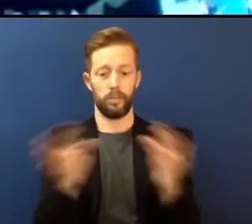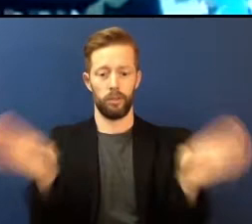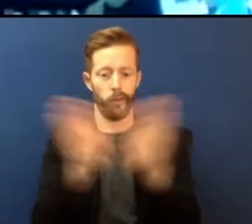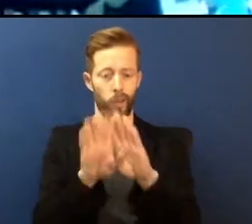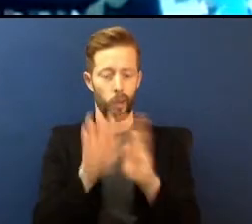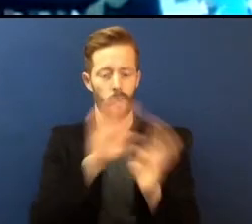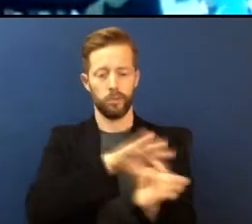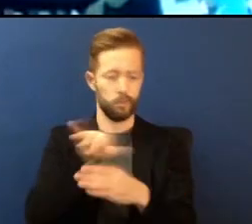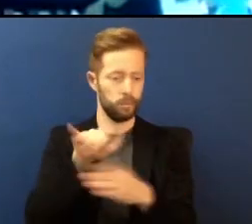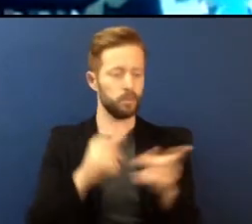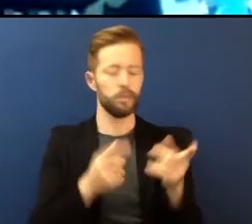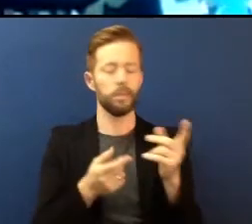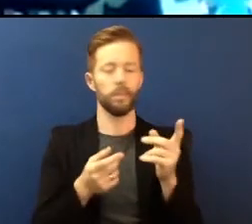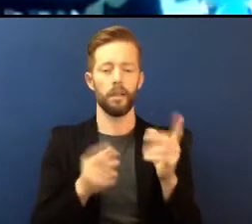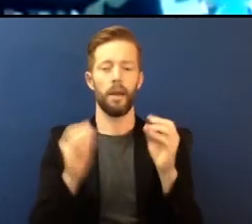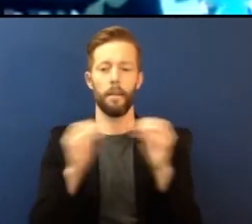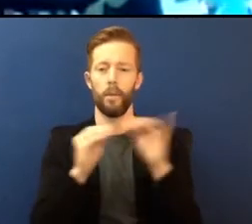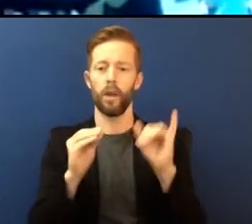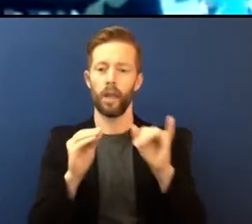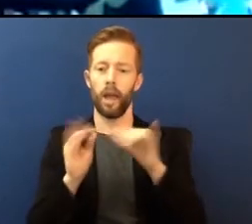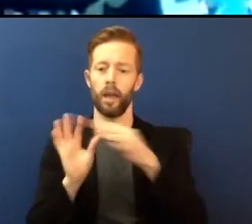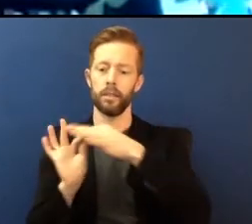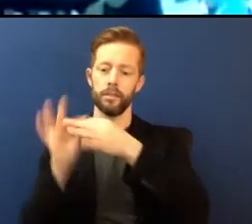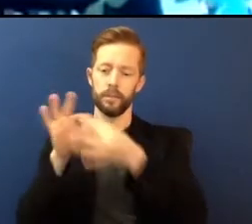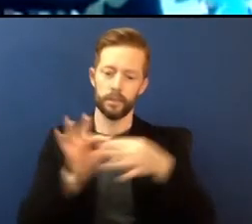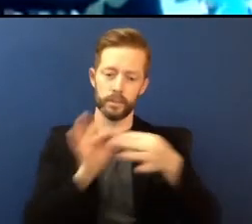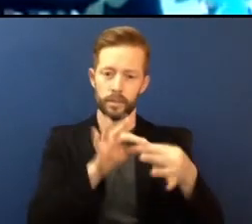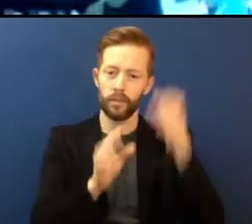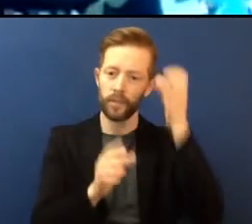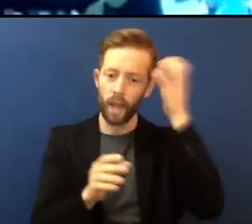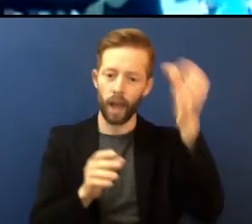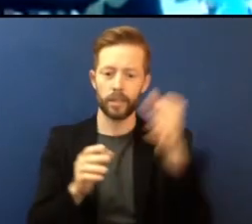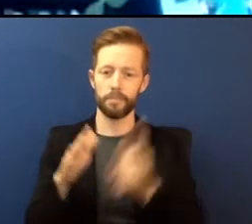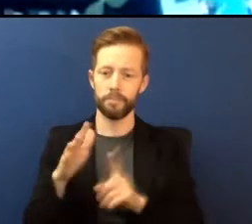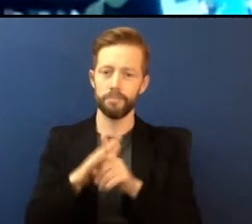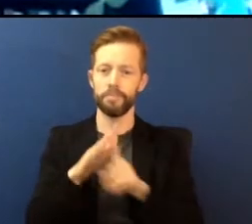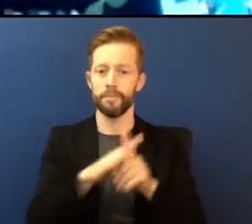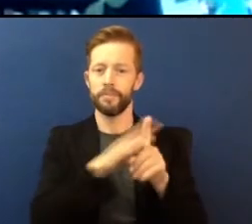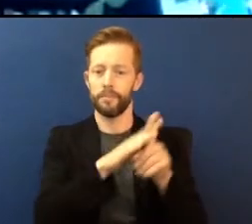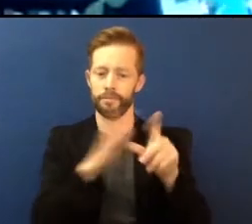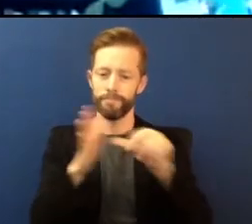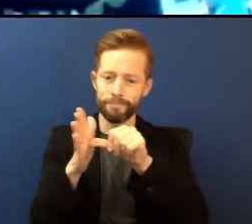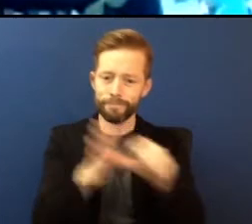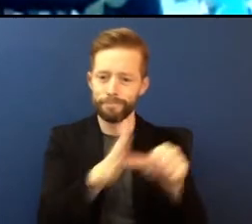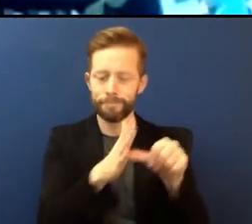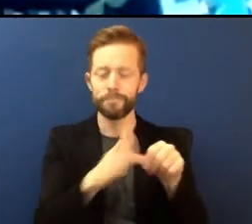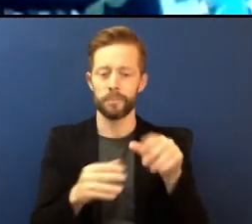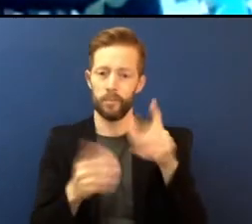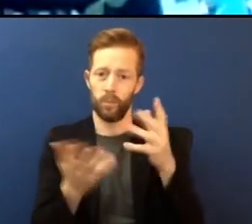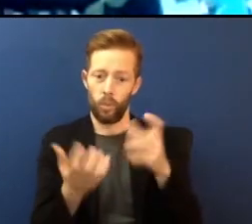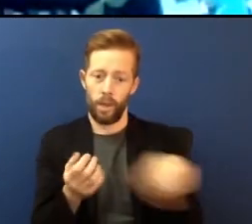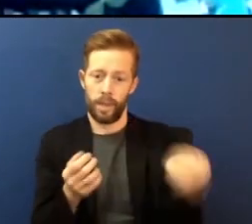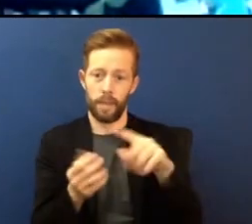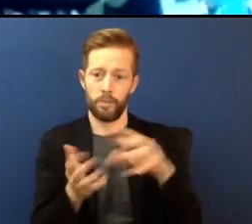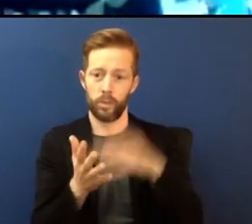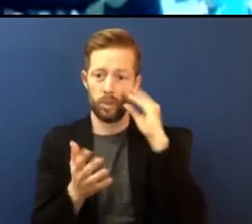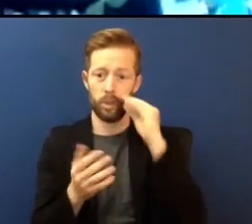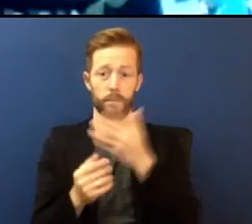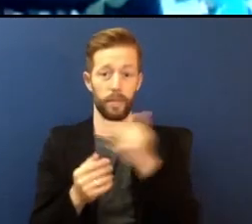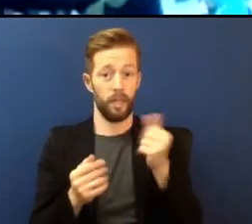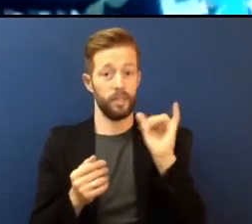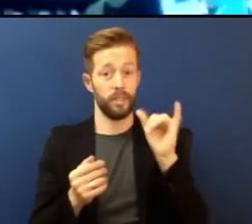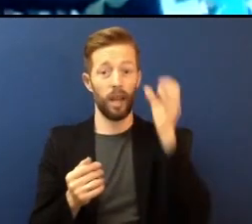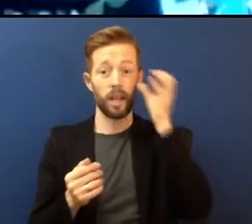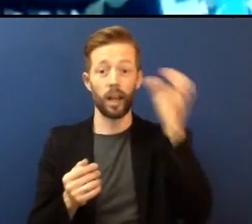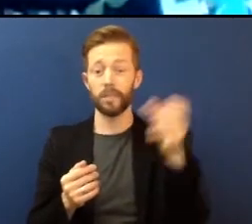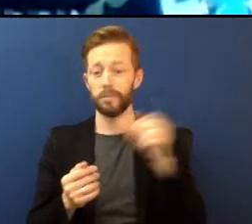doing instead is you're connecting children's knowledge, and you're reinforcing these concepts, these important concepts that you want children to